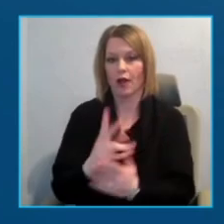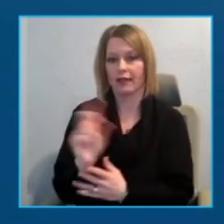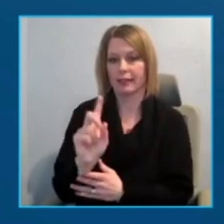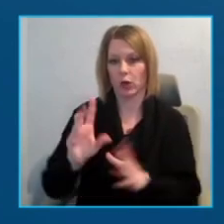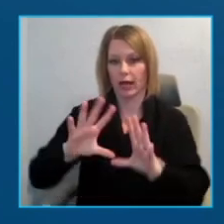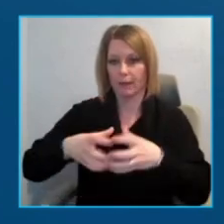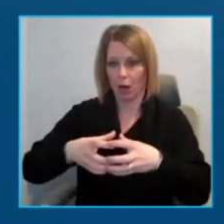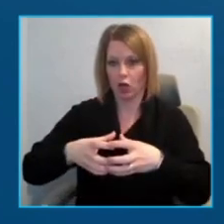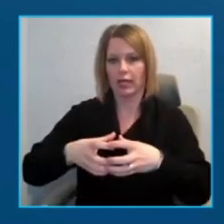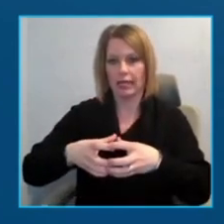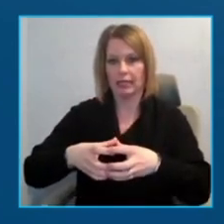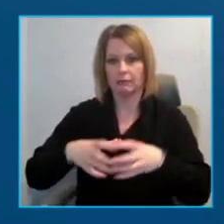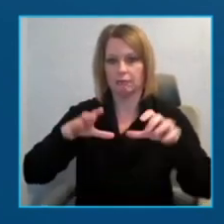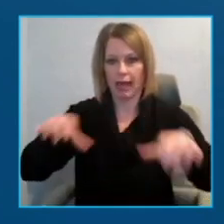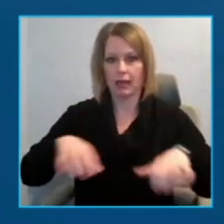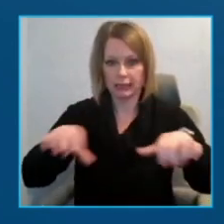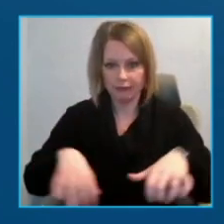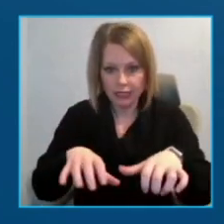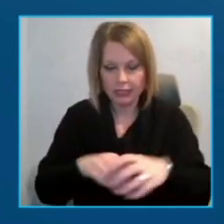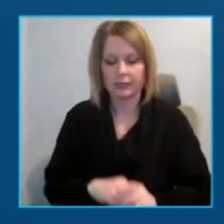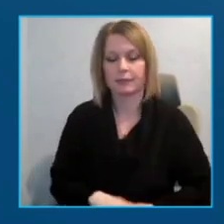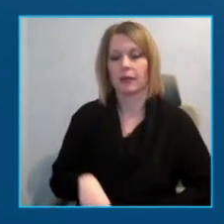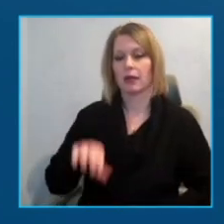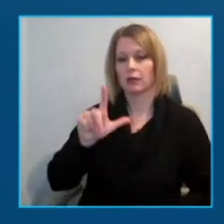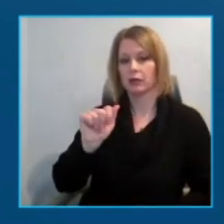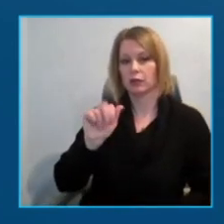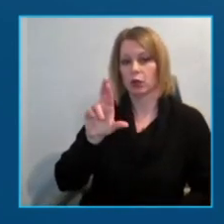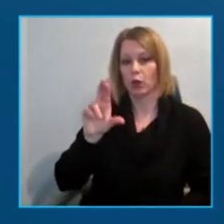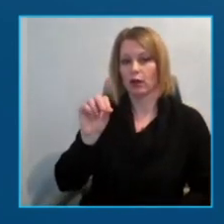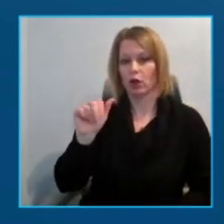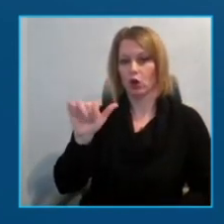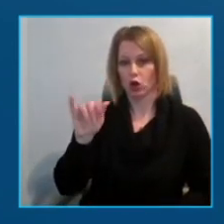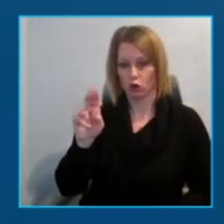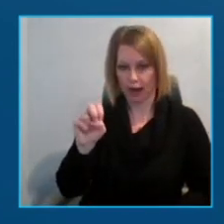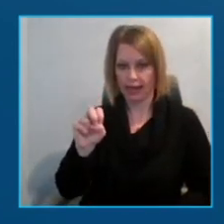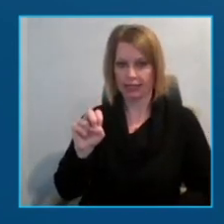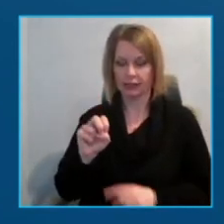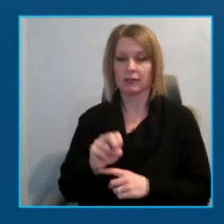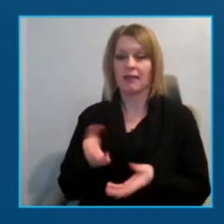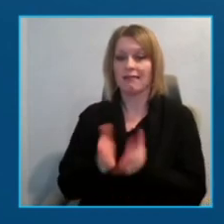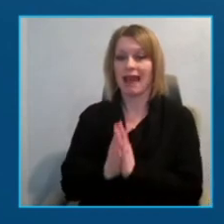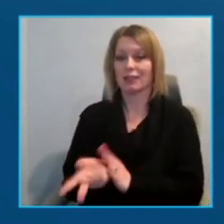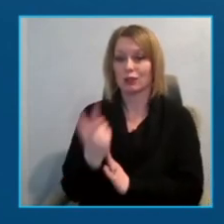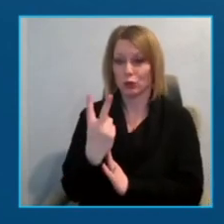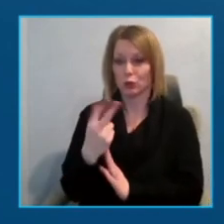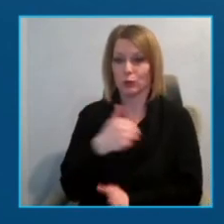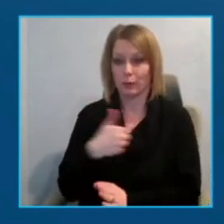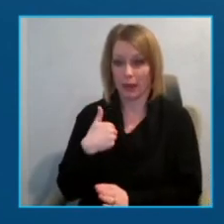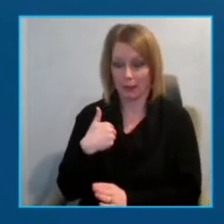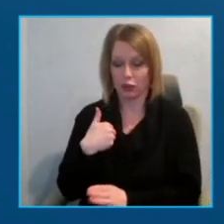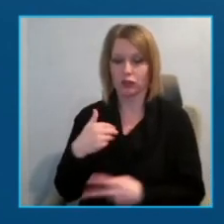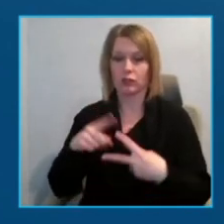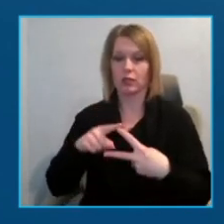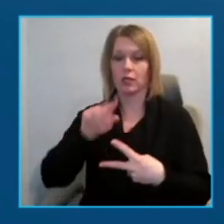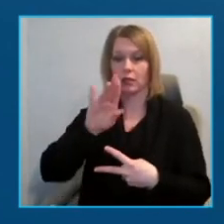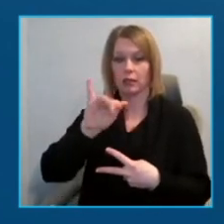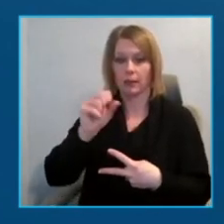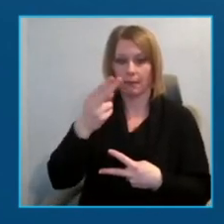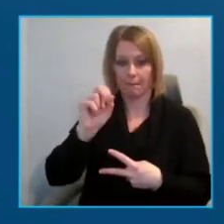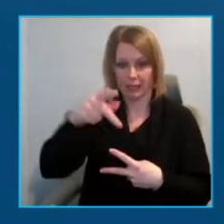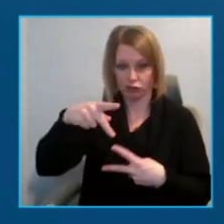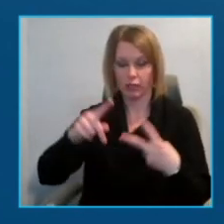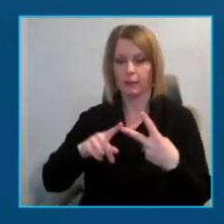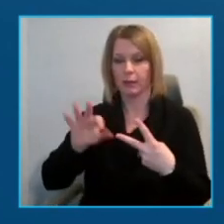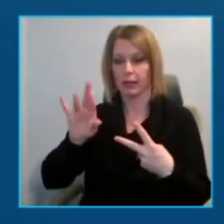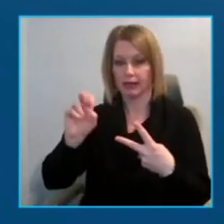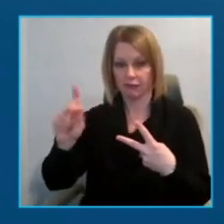I asked two RBC members, Bishop Leah Daughtry and Frank Leone, to work with the state party to help them